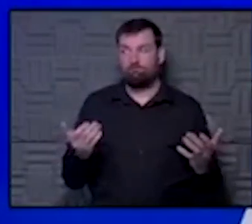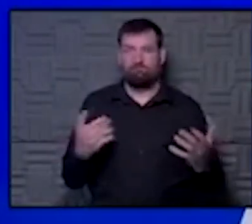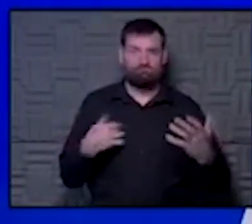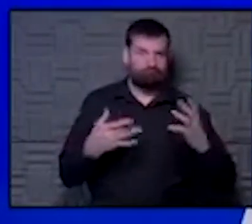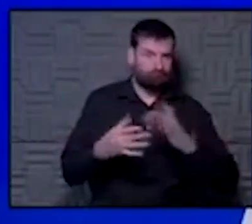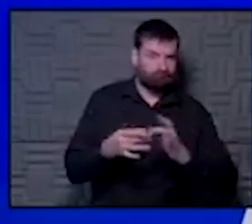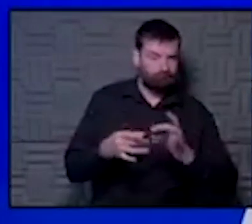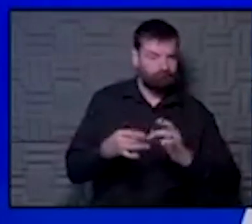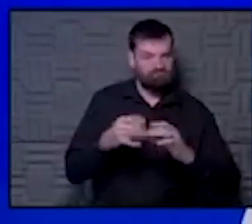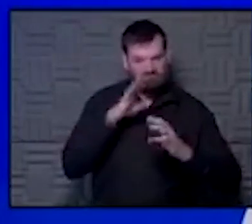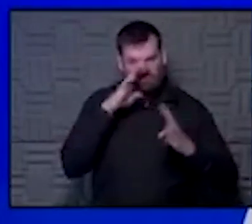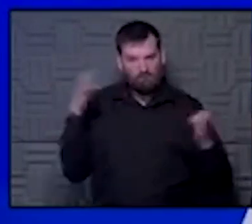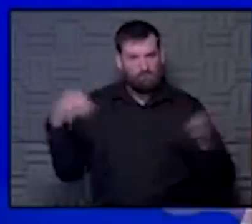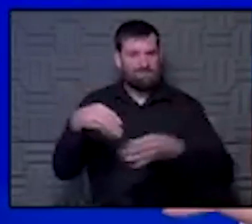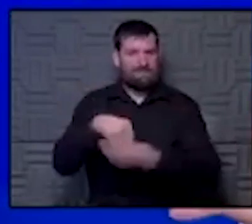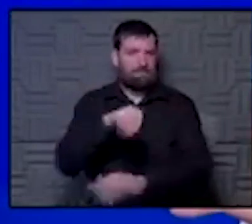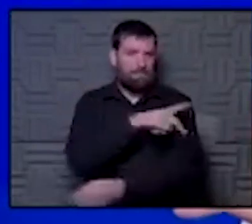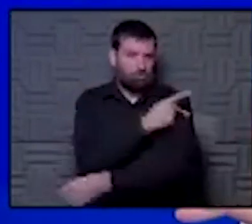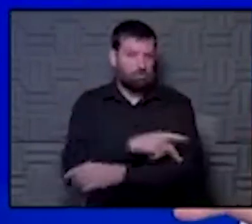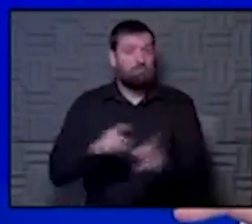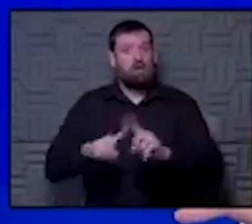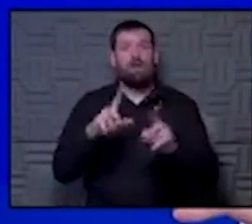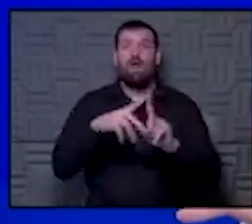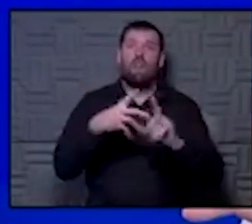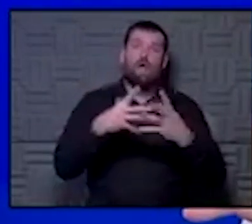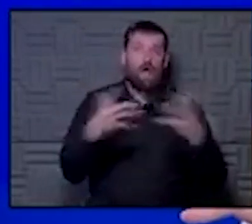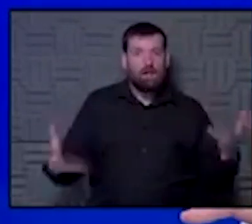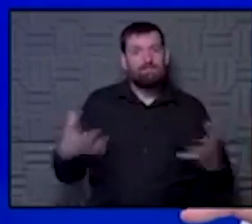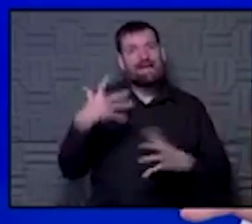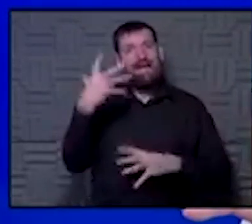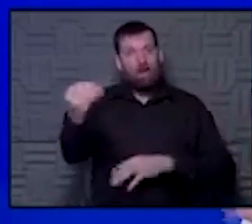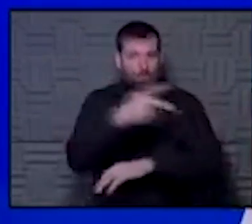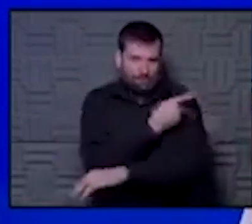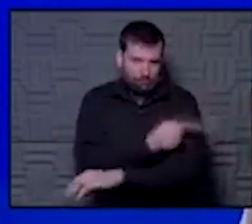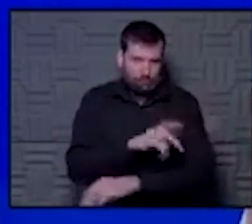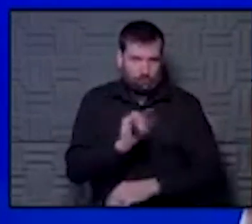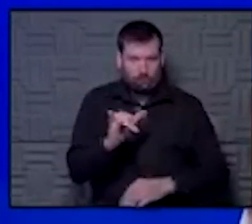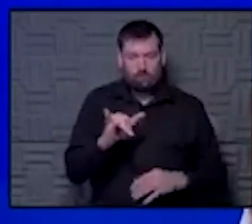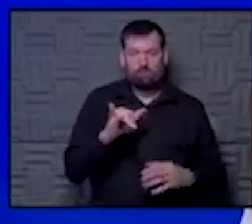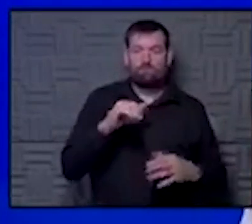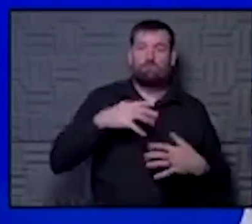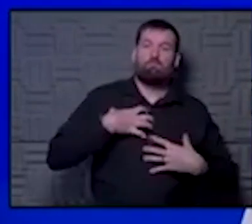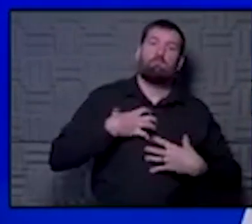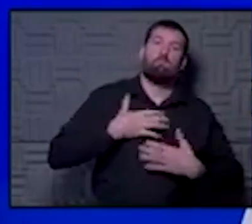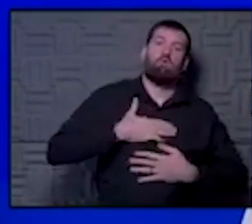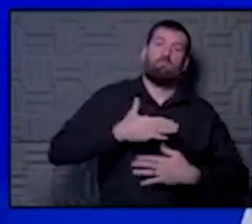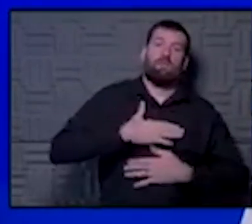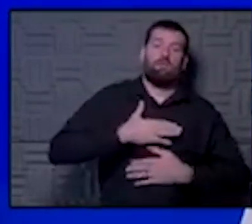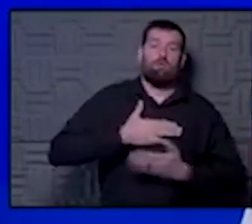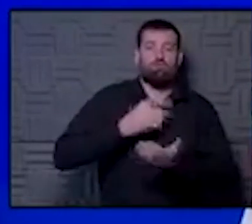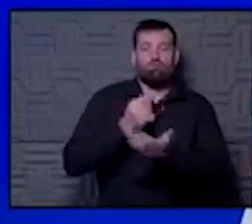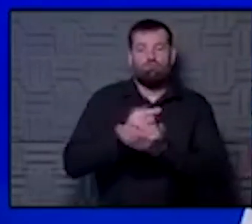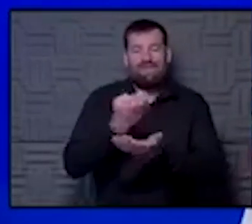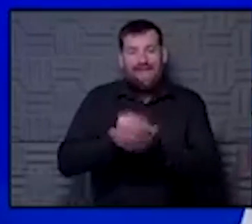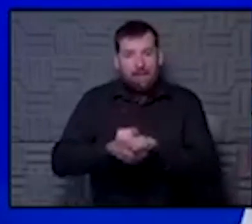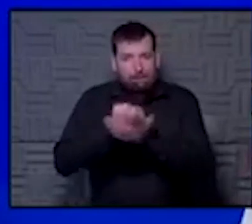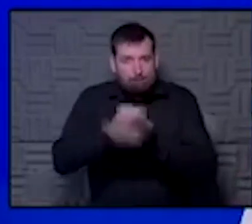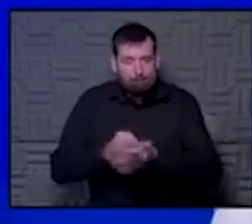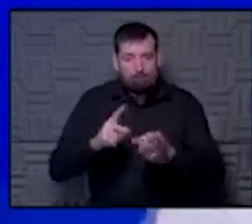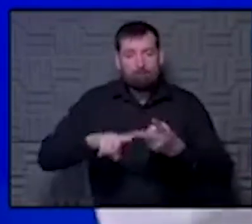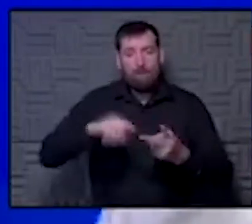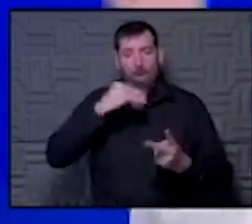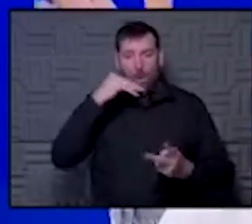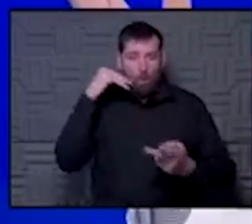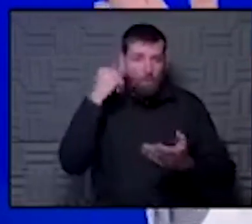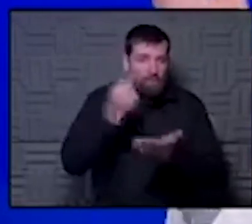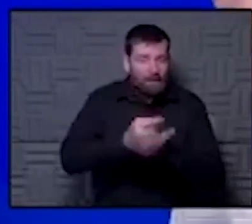is we focus a lot on inpatient, but there's a lot of outpatient respiratory therapy. And there's pulmonary rehab, there's home respiratory therapy. I mean, there's a